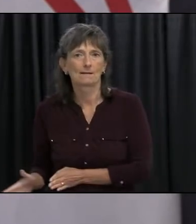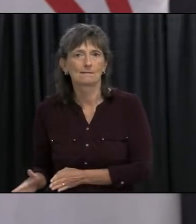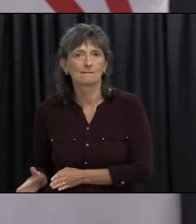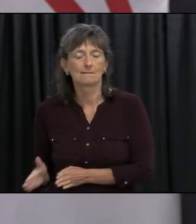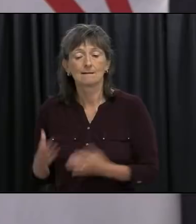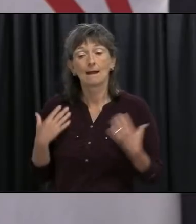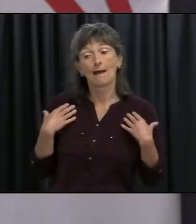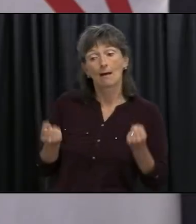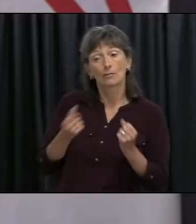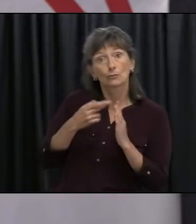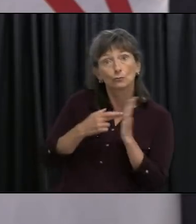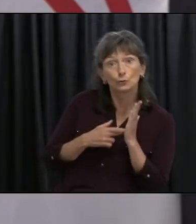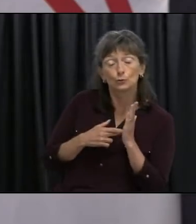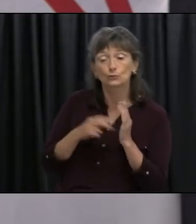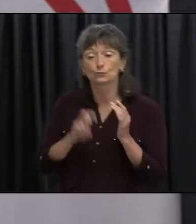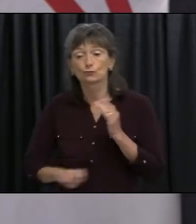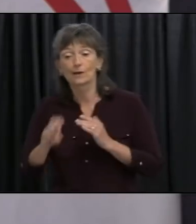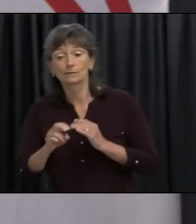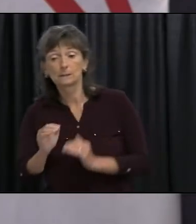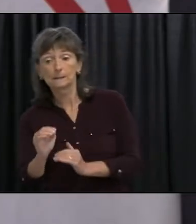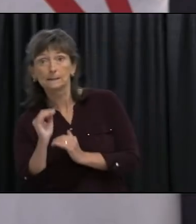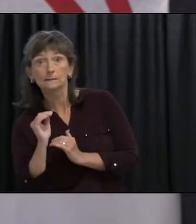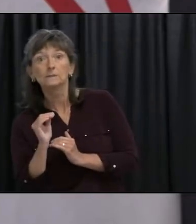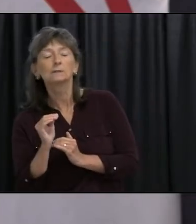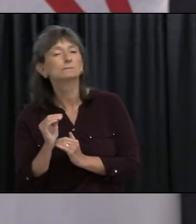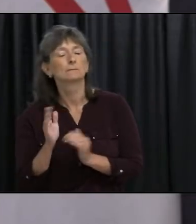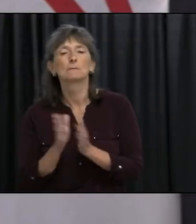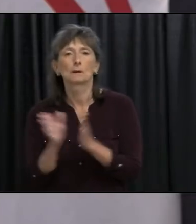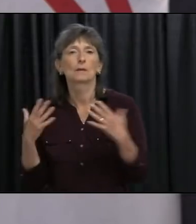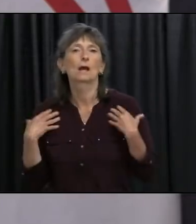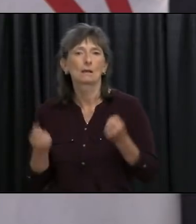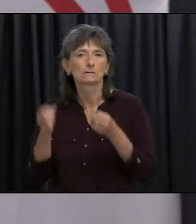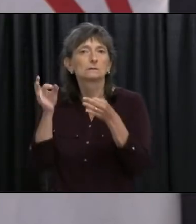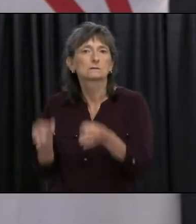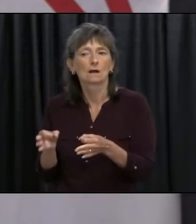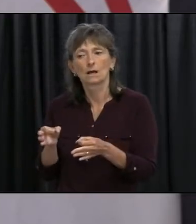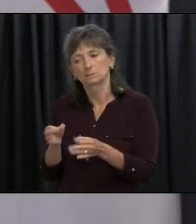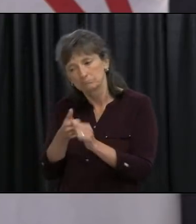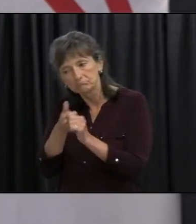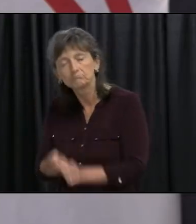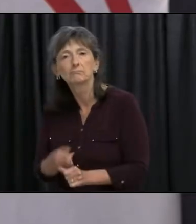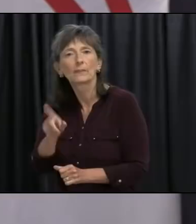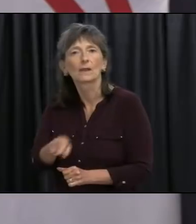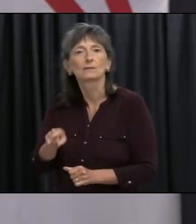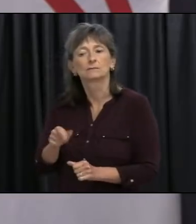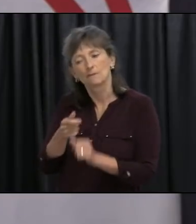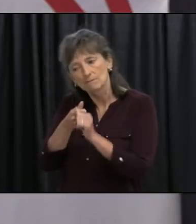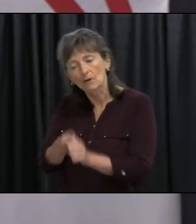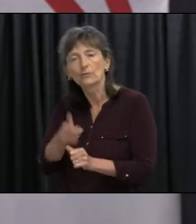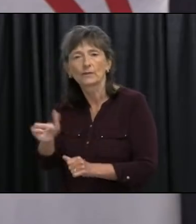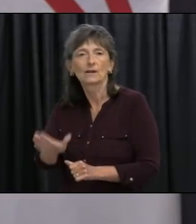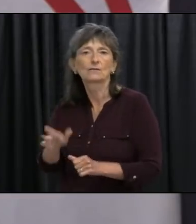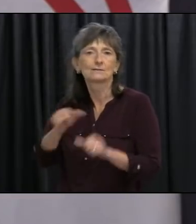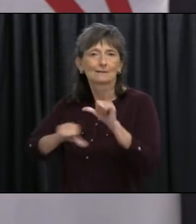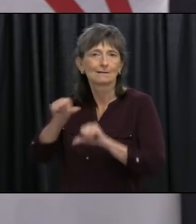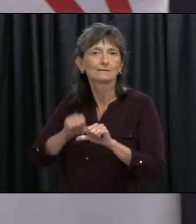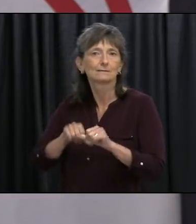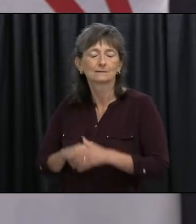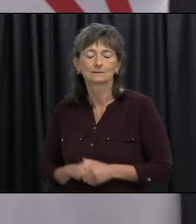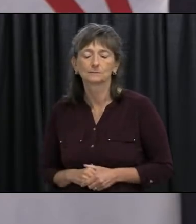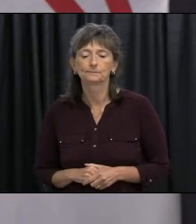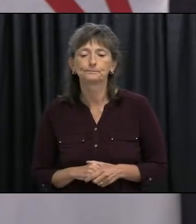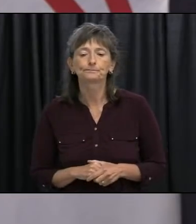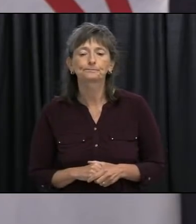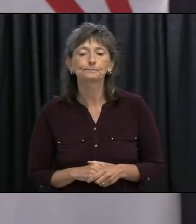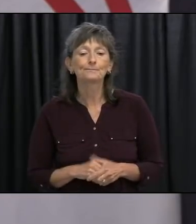measures, travel restrictions, and all informed by public health experts and based on science. Now, you may have seen